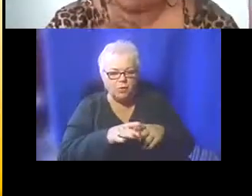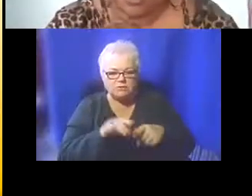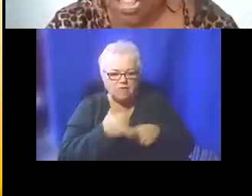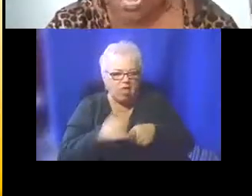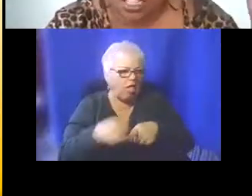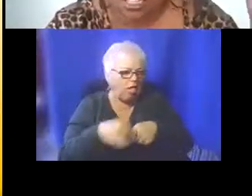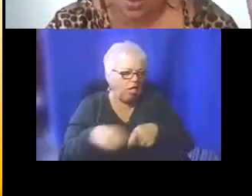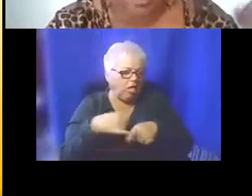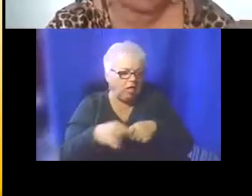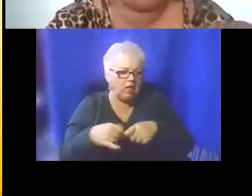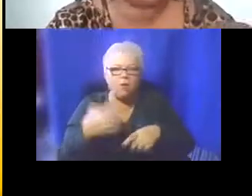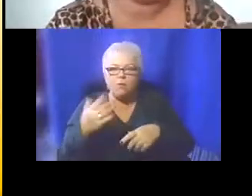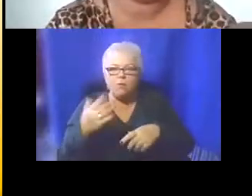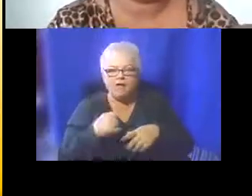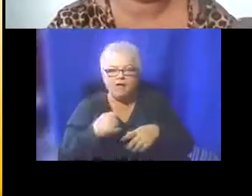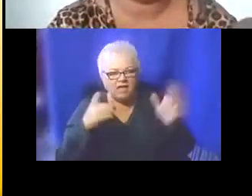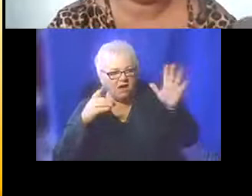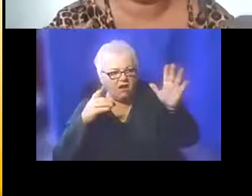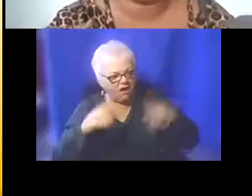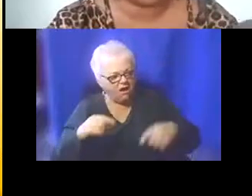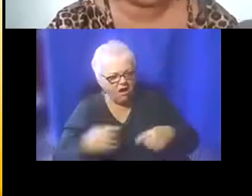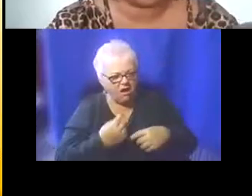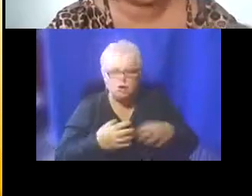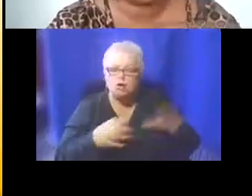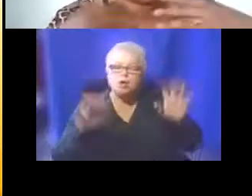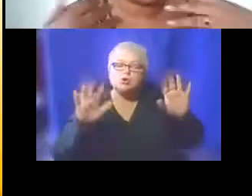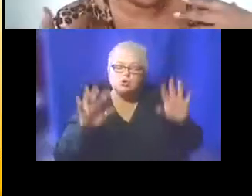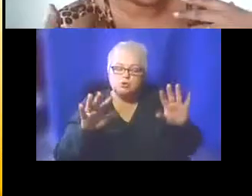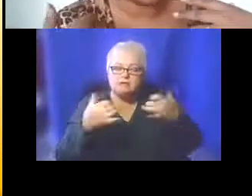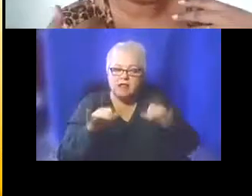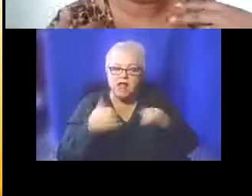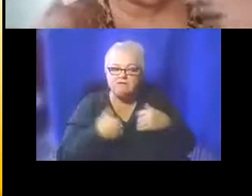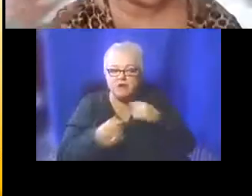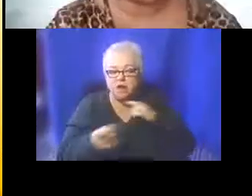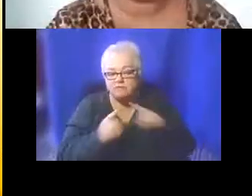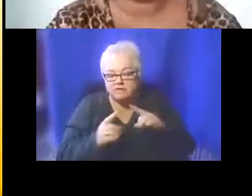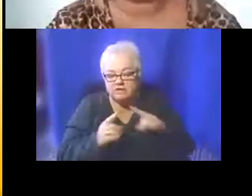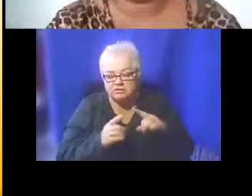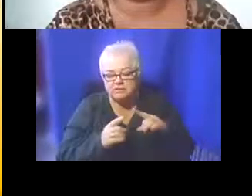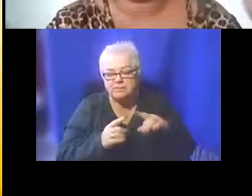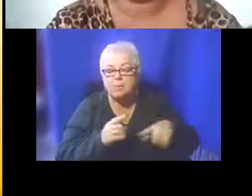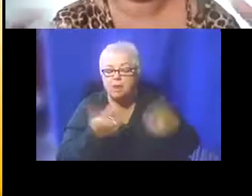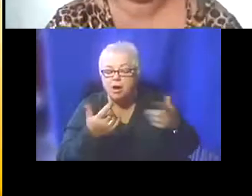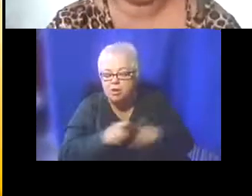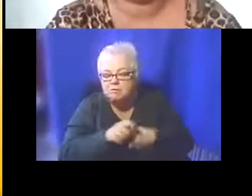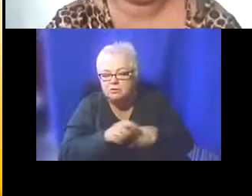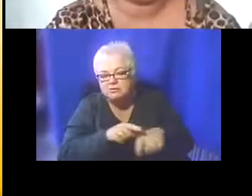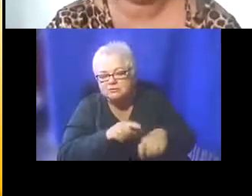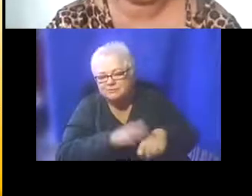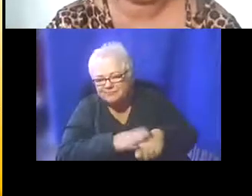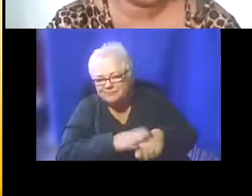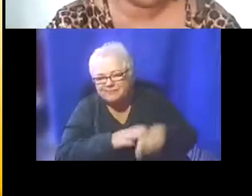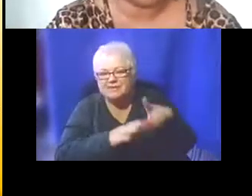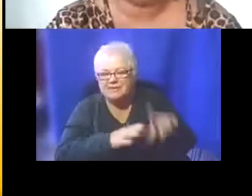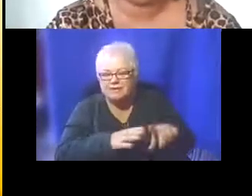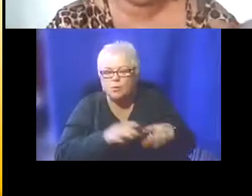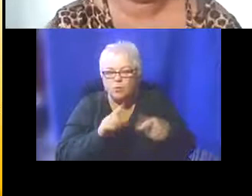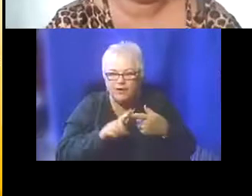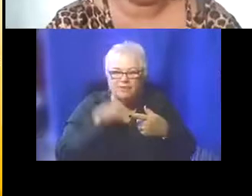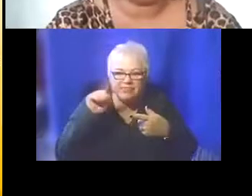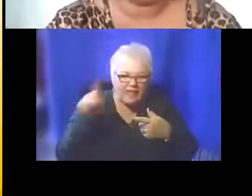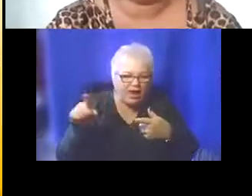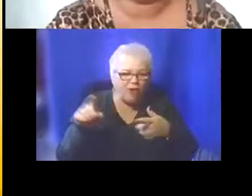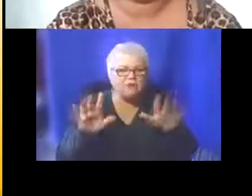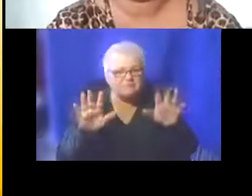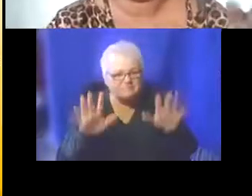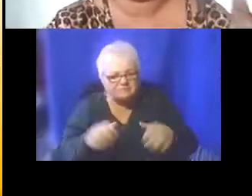because they might take it this way. Like, we can still have that conversation, and I can still make sure that you're able to express yourself and